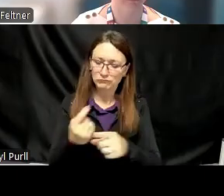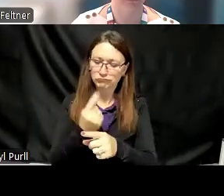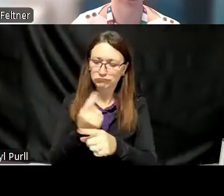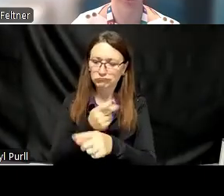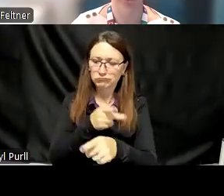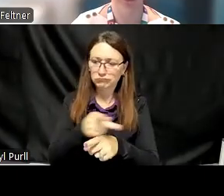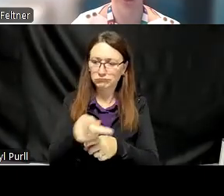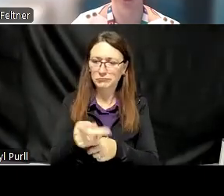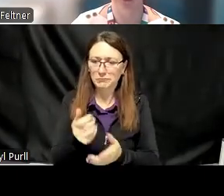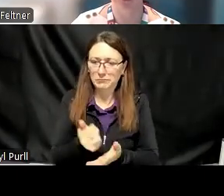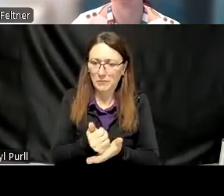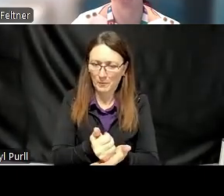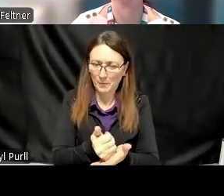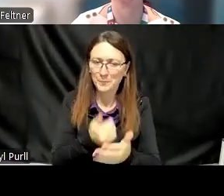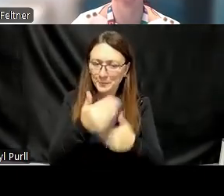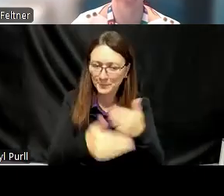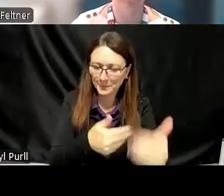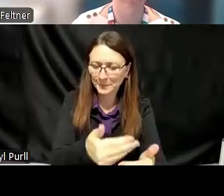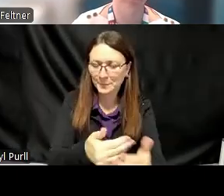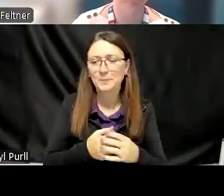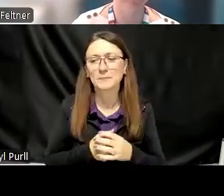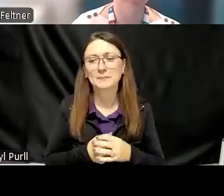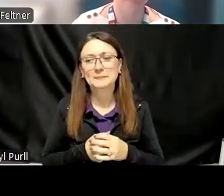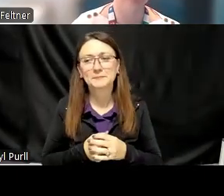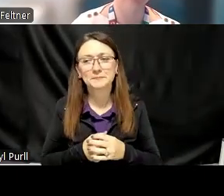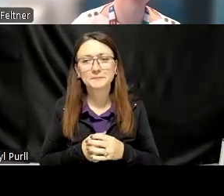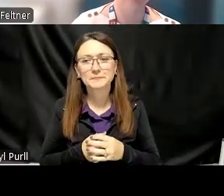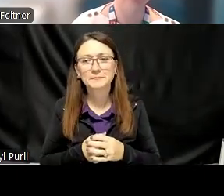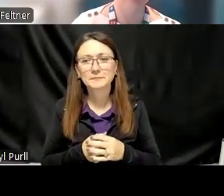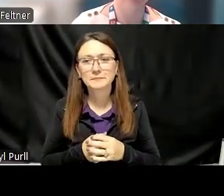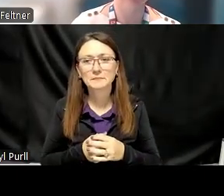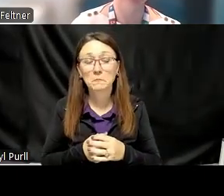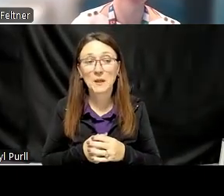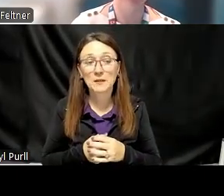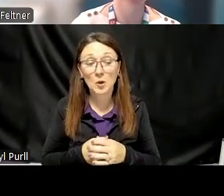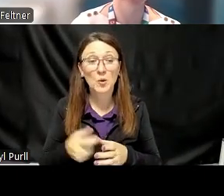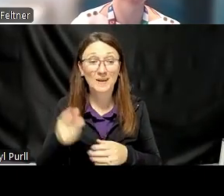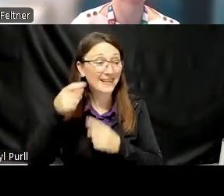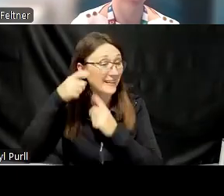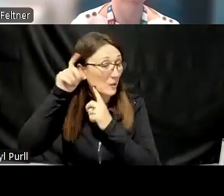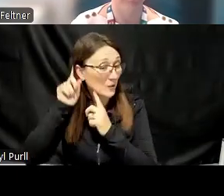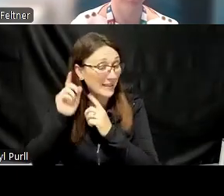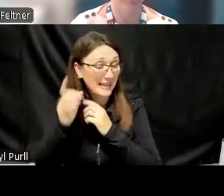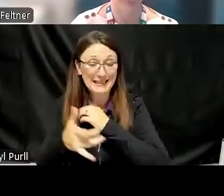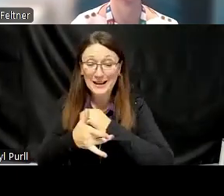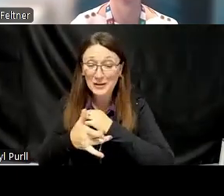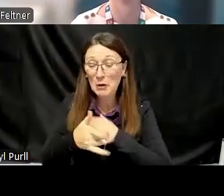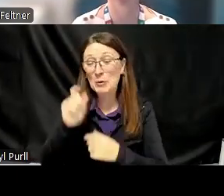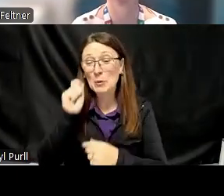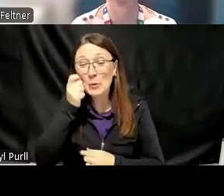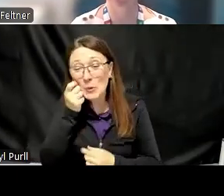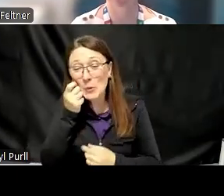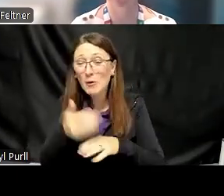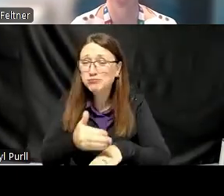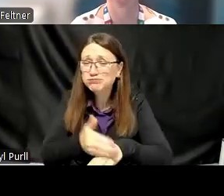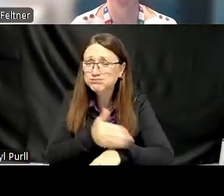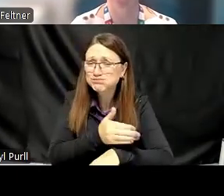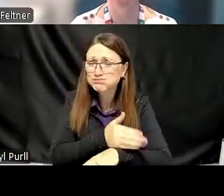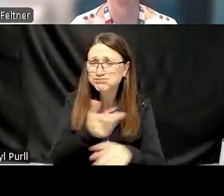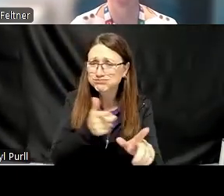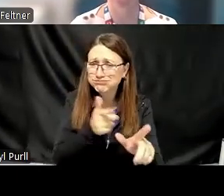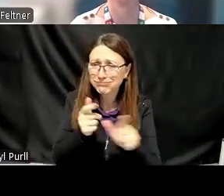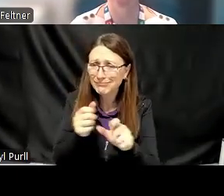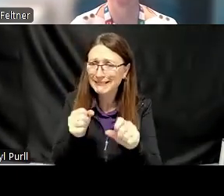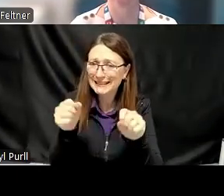the whole process. So while hearing aid technology is cool and it's advancing rapidly,